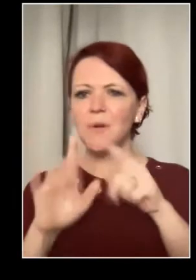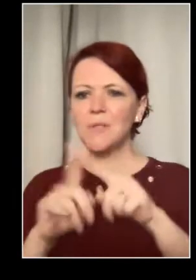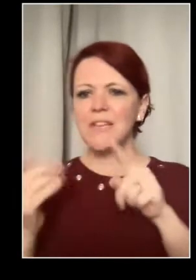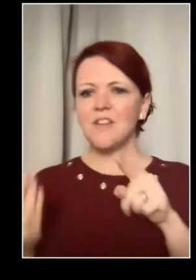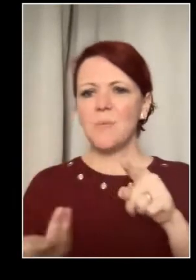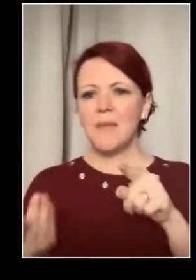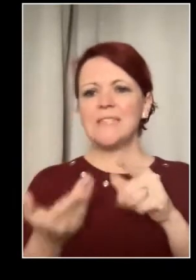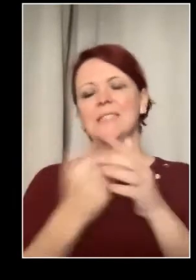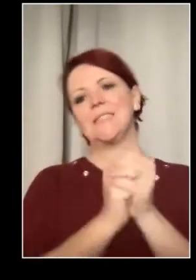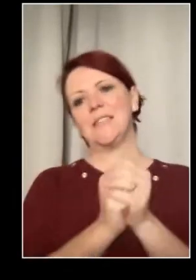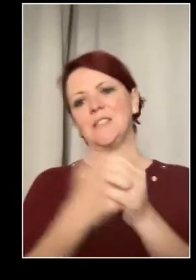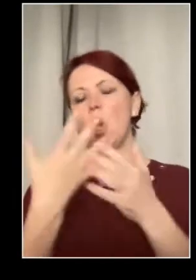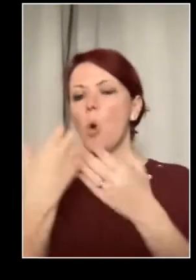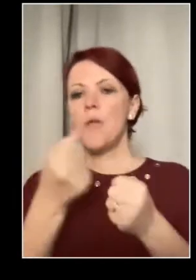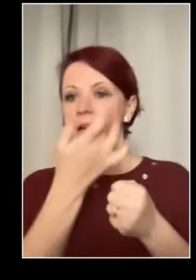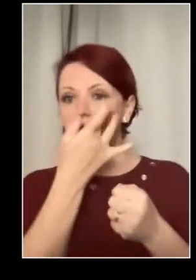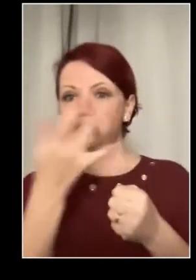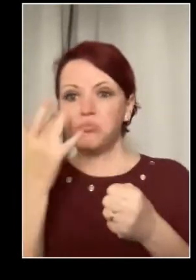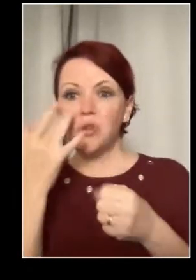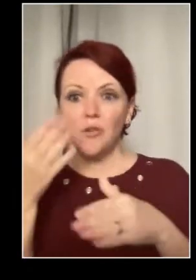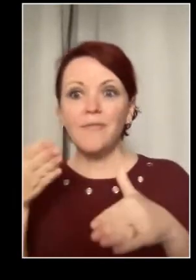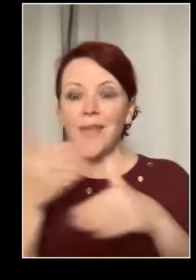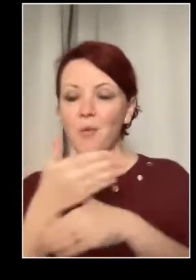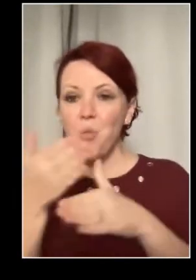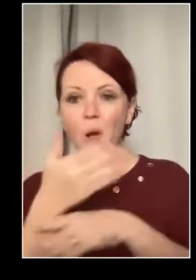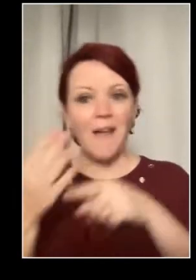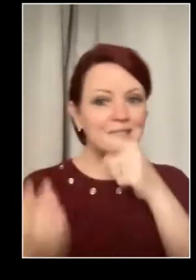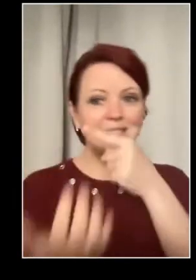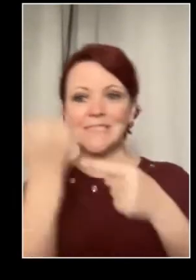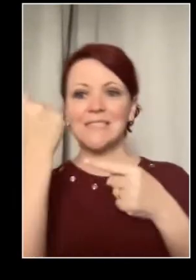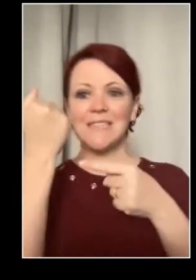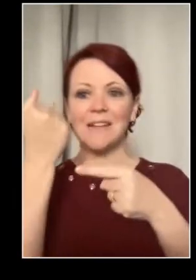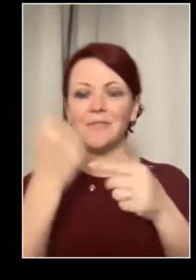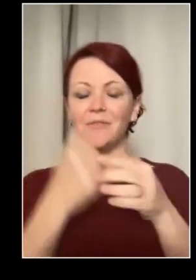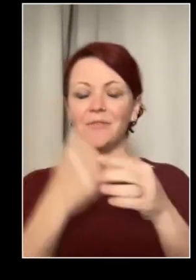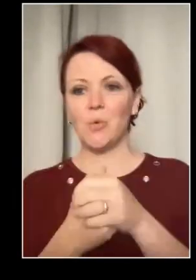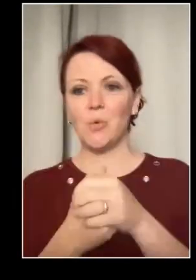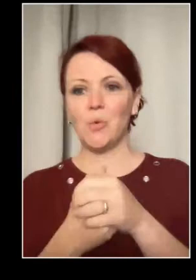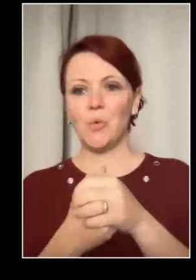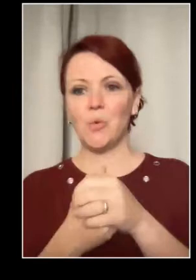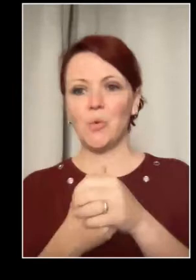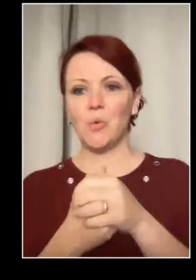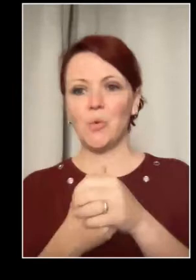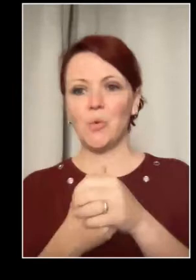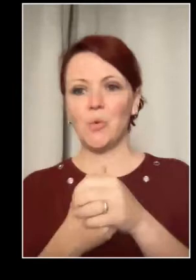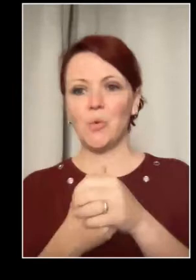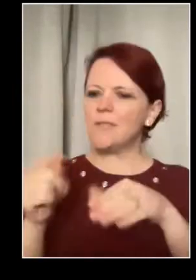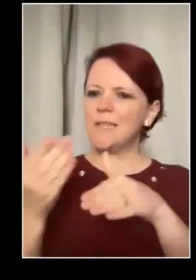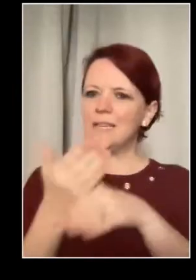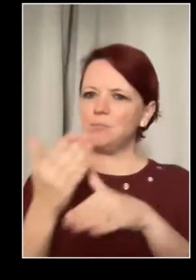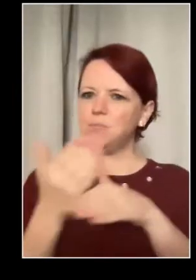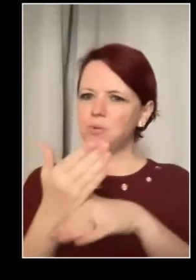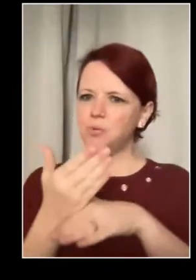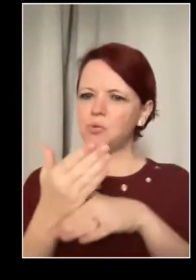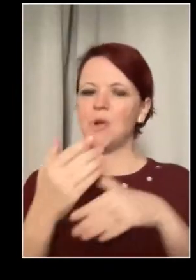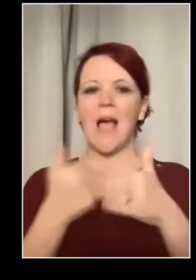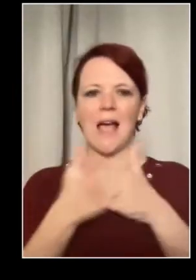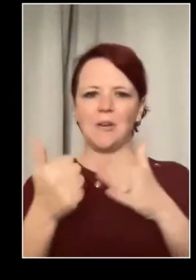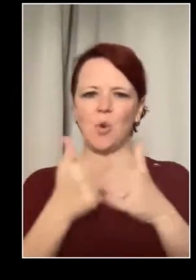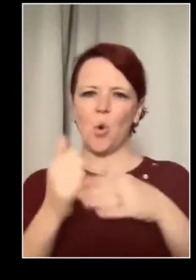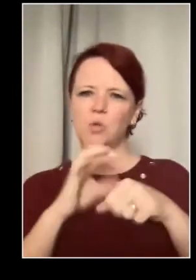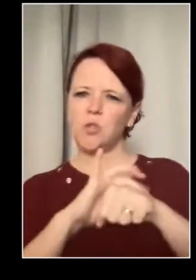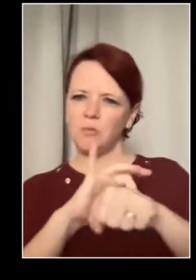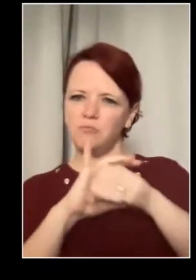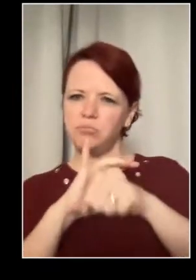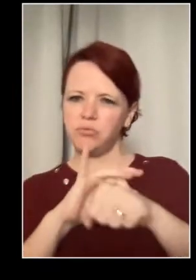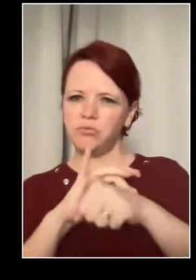we've got the stories to inspire the next generation. We're using these employers and our apprentices as apprenticeship advocates because they